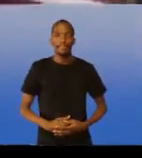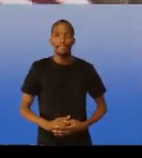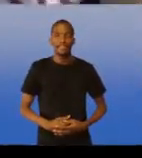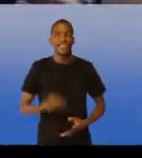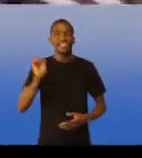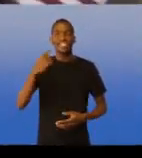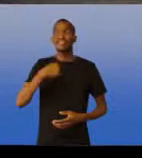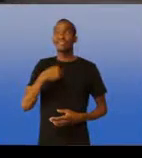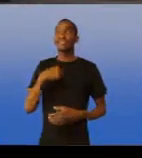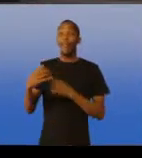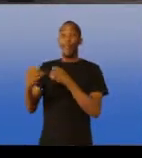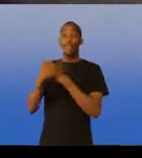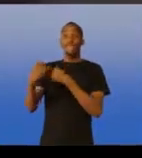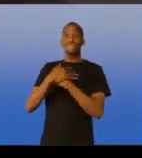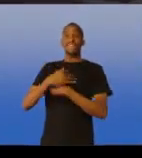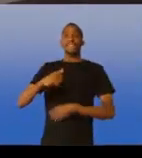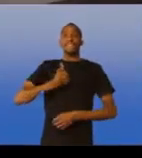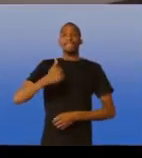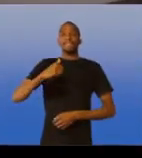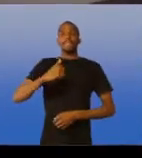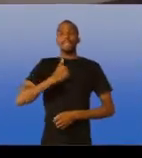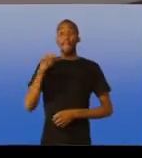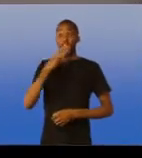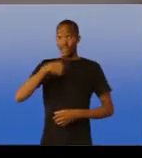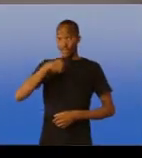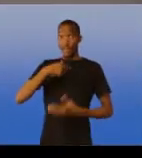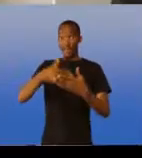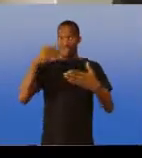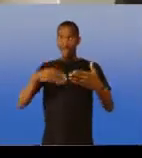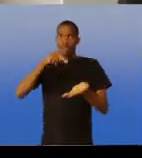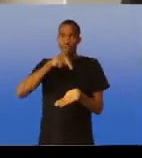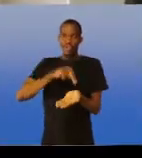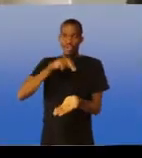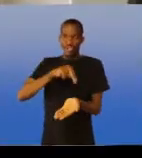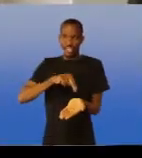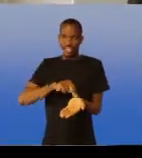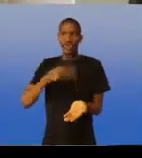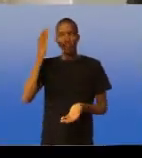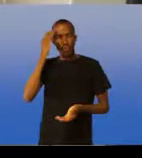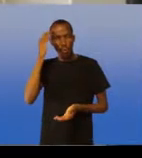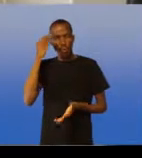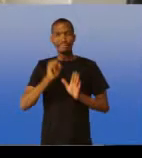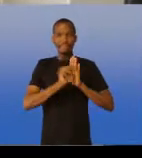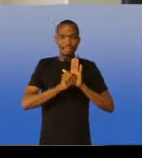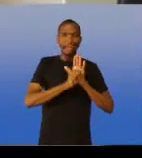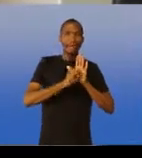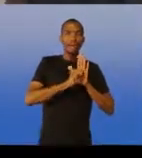ke ne ke setse ke ikhansetse ka gore ke ne ke le mooki ke ne ke setse ke itse